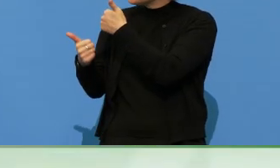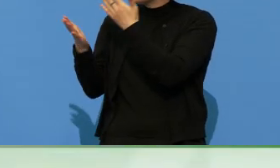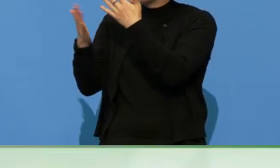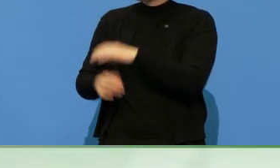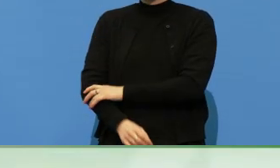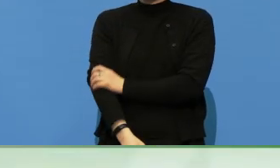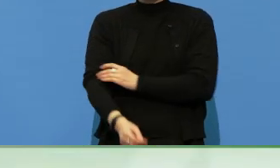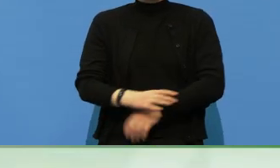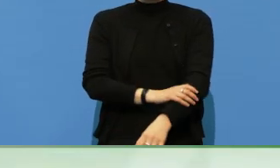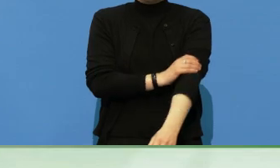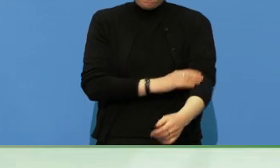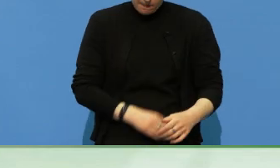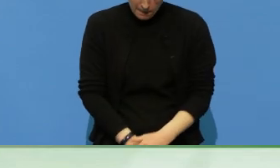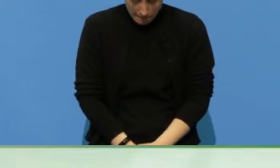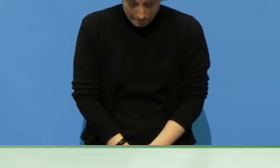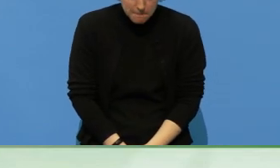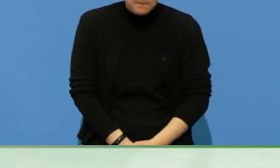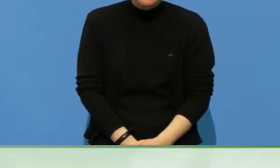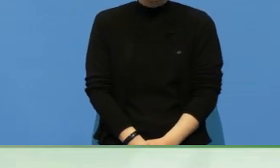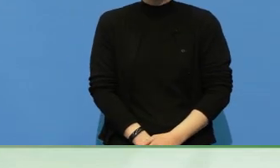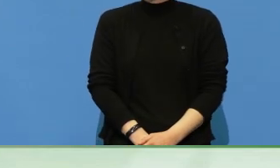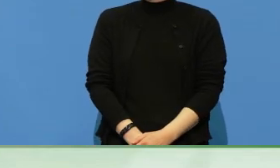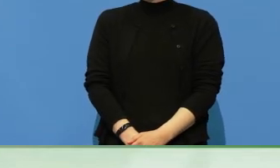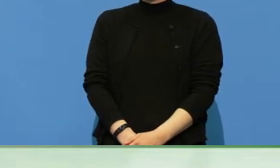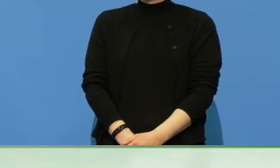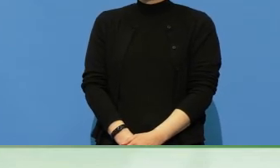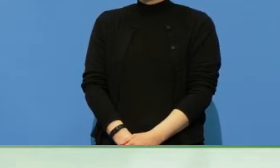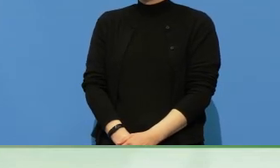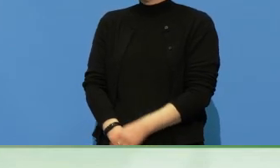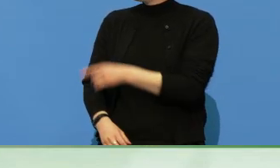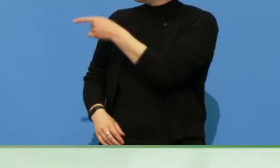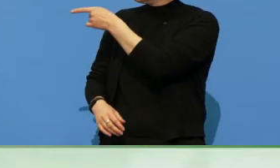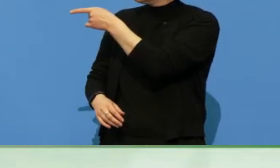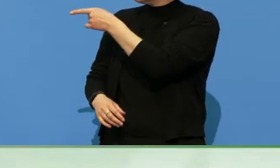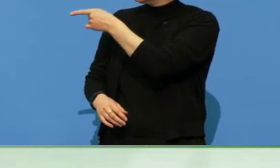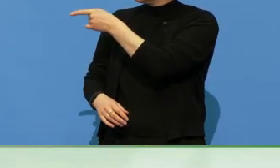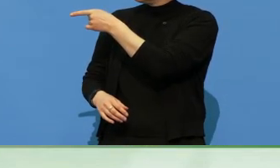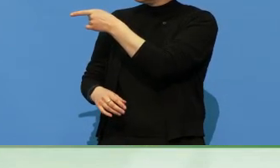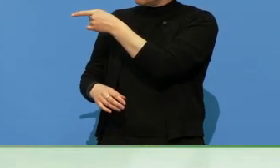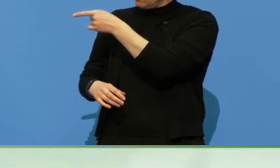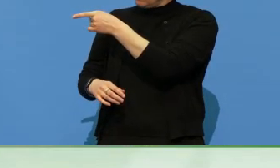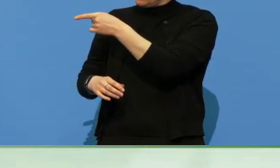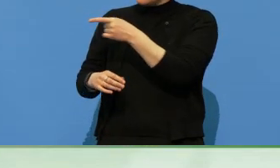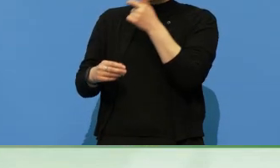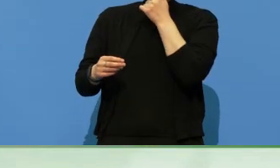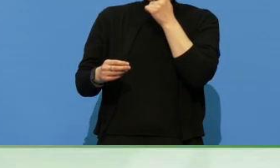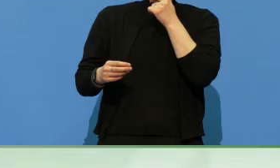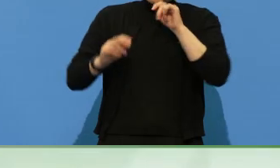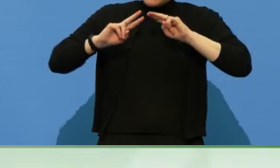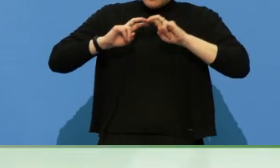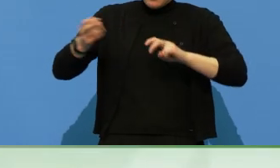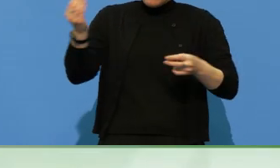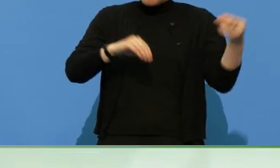so your work, it's actually, to me, it's a very tangible tool that is aimed